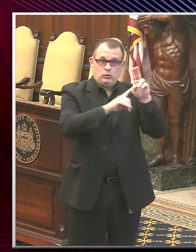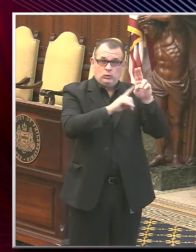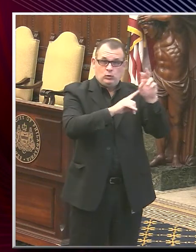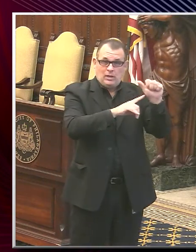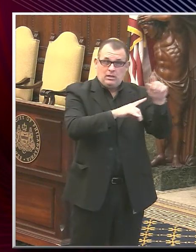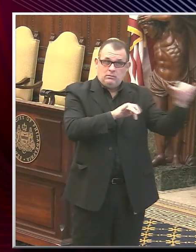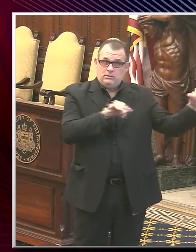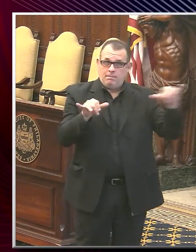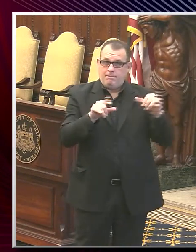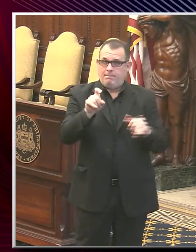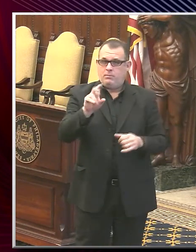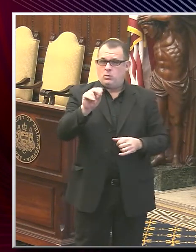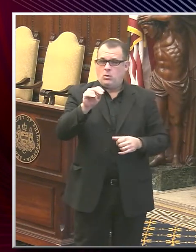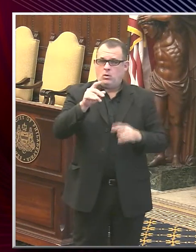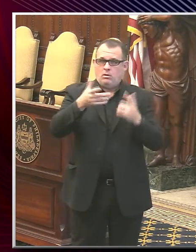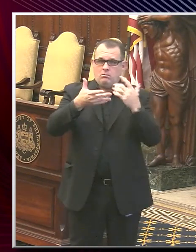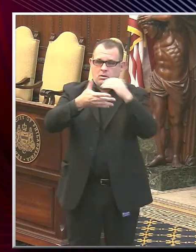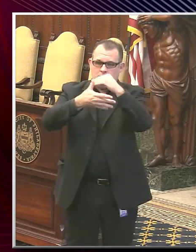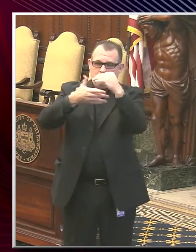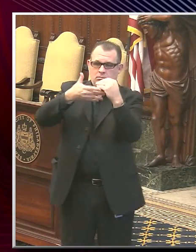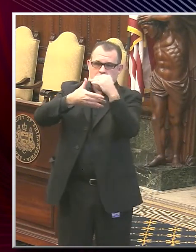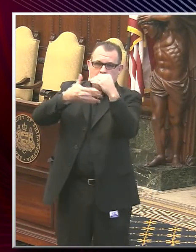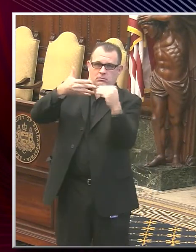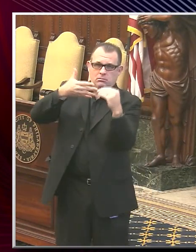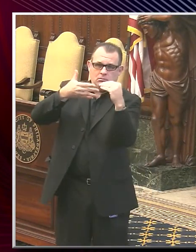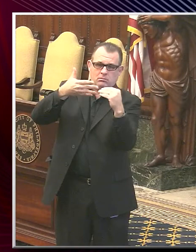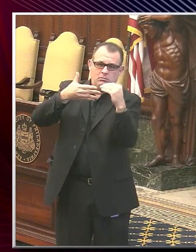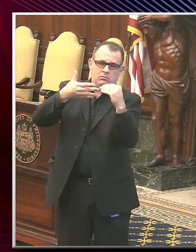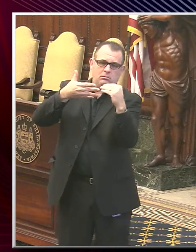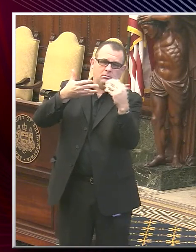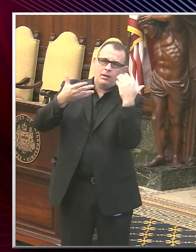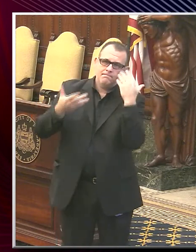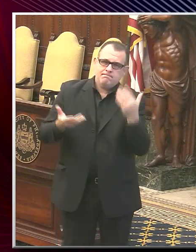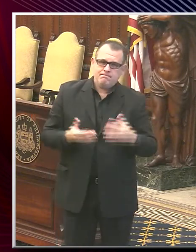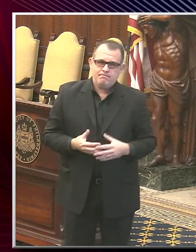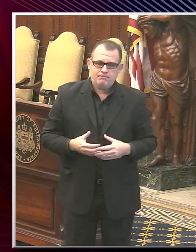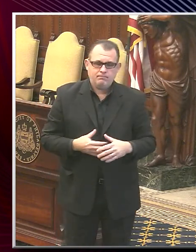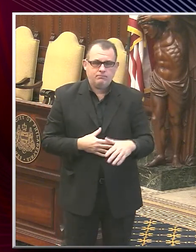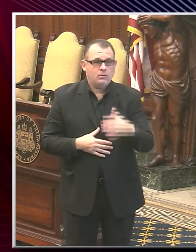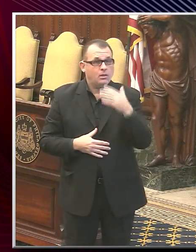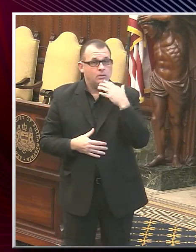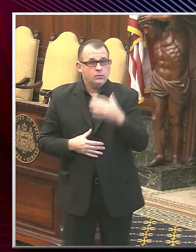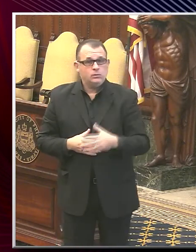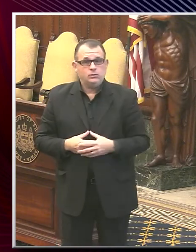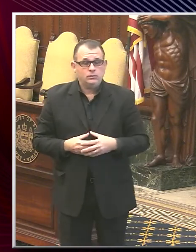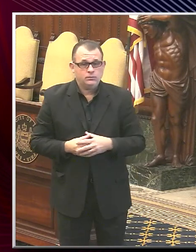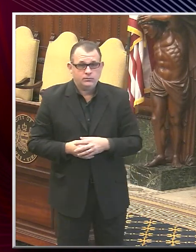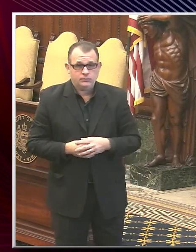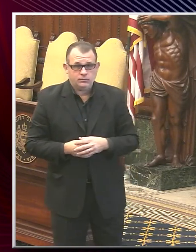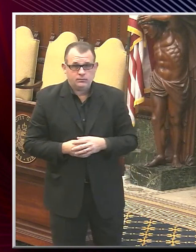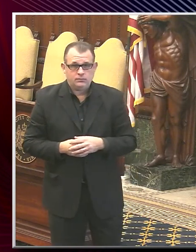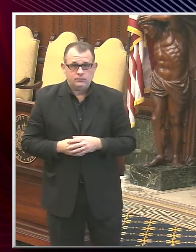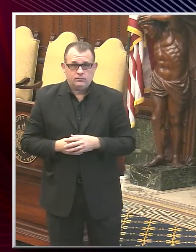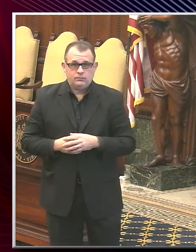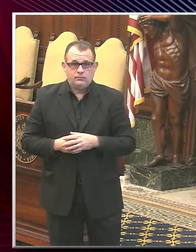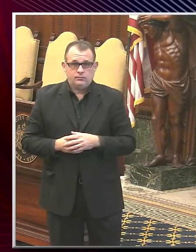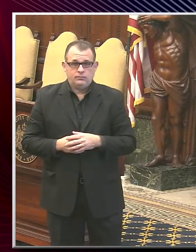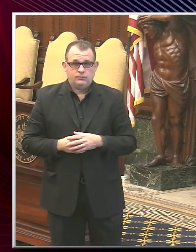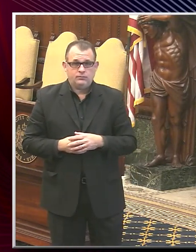priority from our perspective. Thank you. All right. Thank you, Dal. Let's go to Isabel Sanchez of